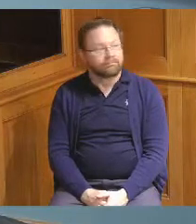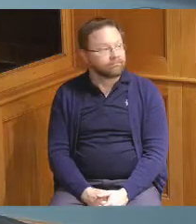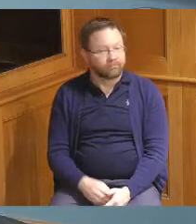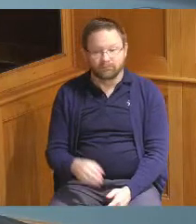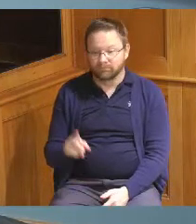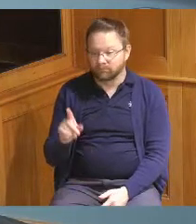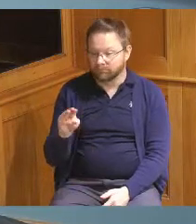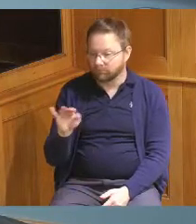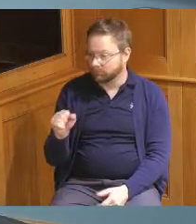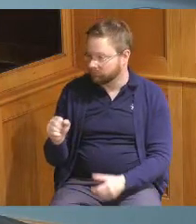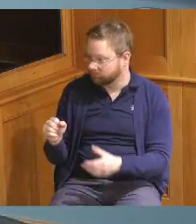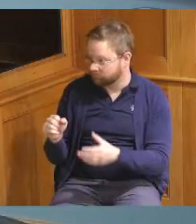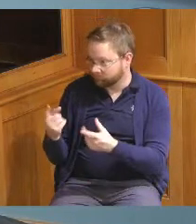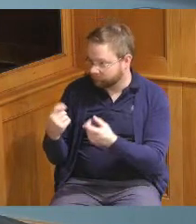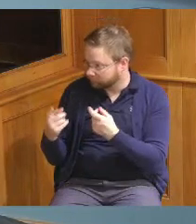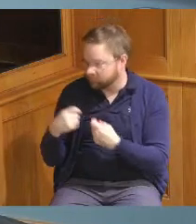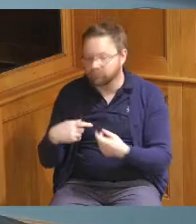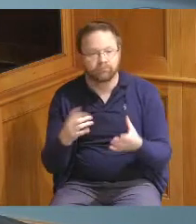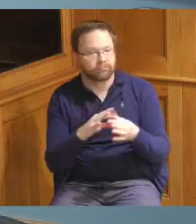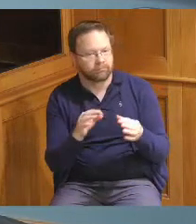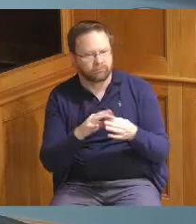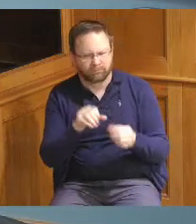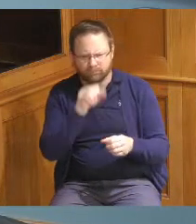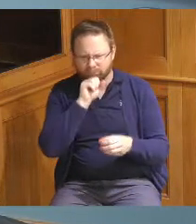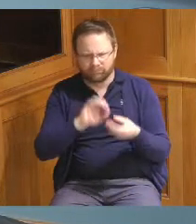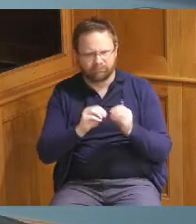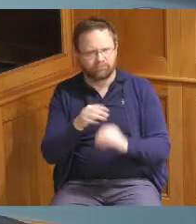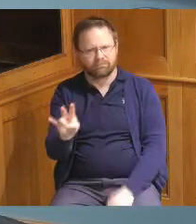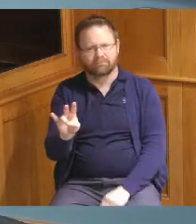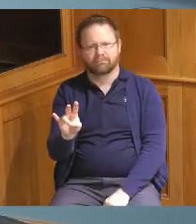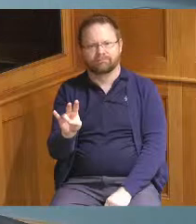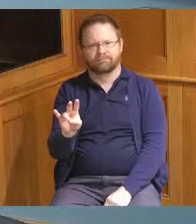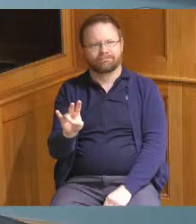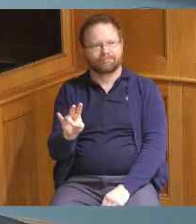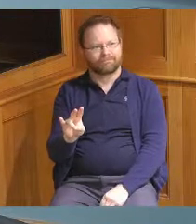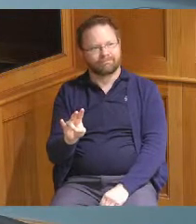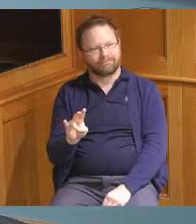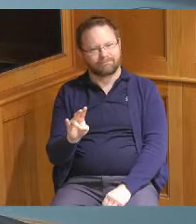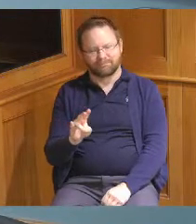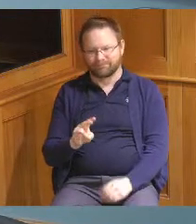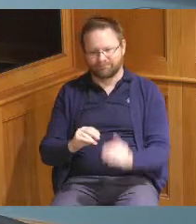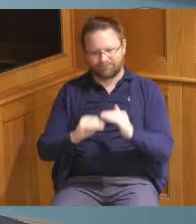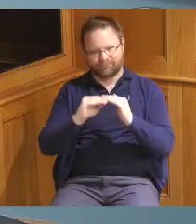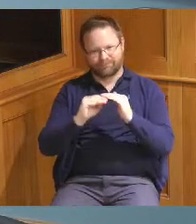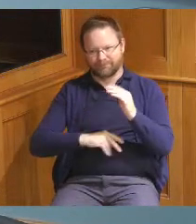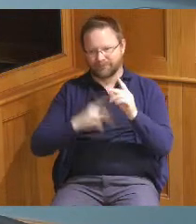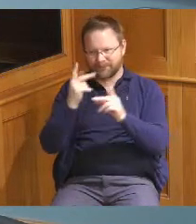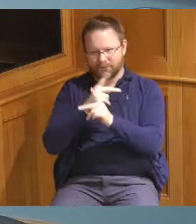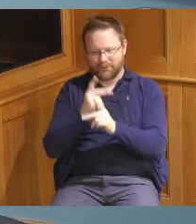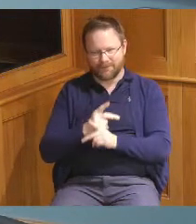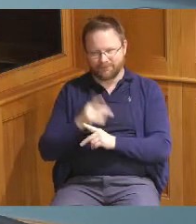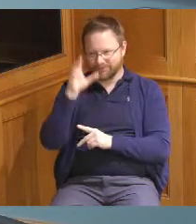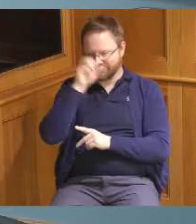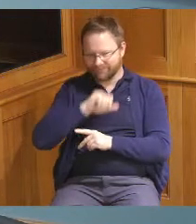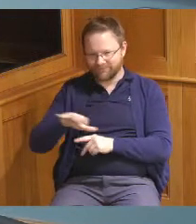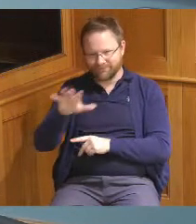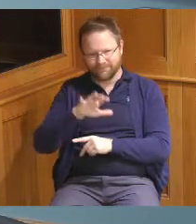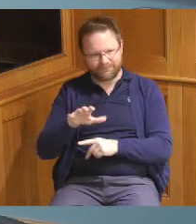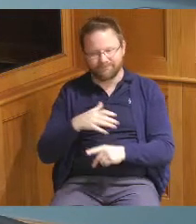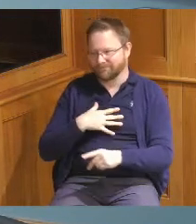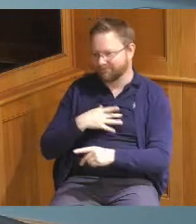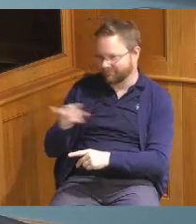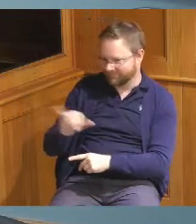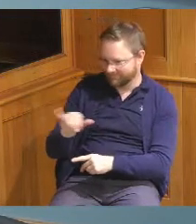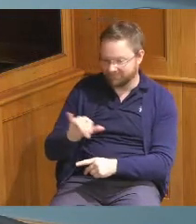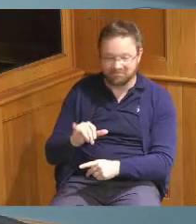No questions, just a comment. I love number 7. We're Good. below our estimate, so I Yes. always like to. I like that one as well. Yeah, so